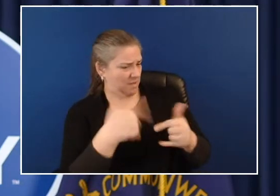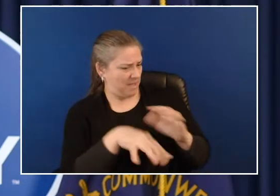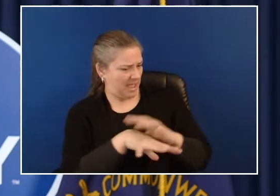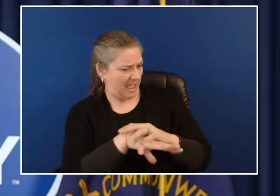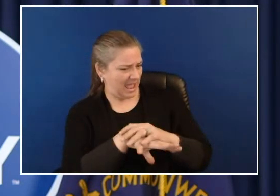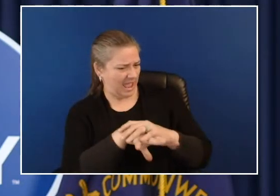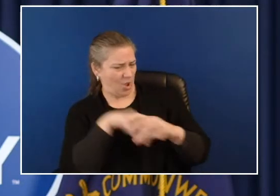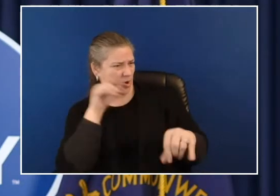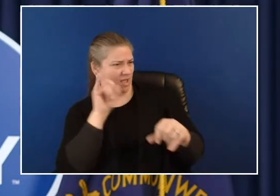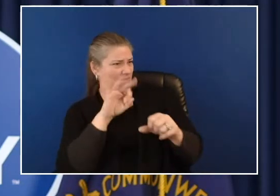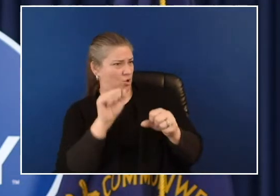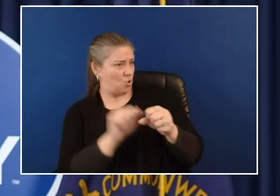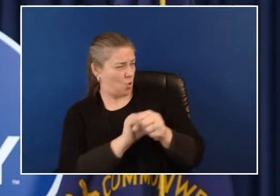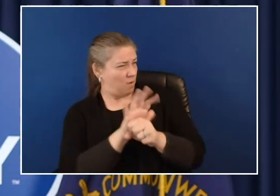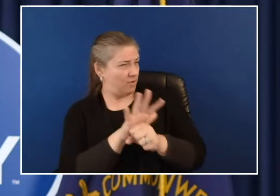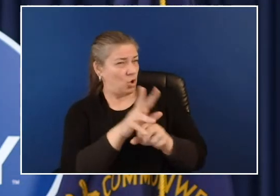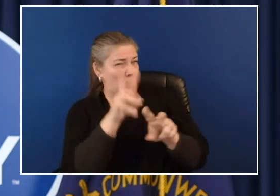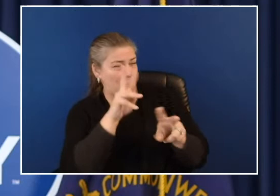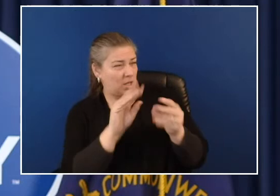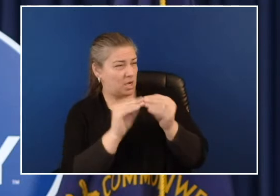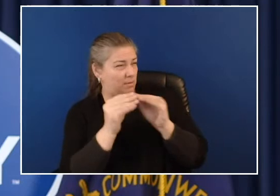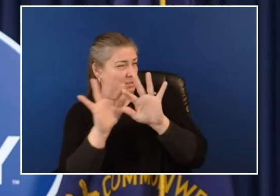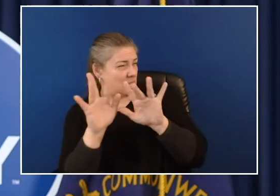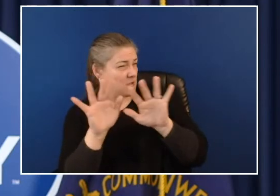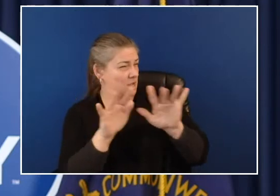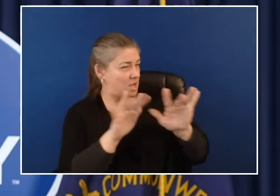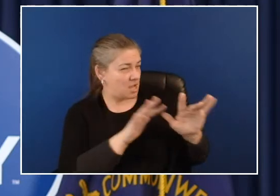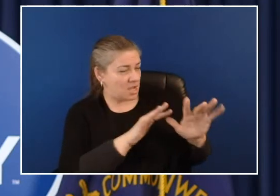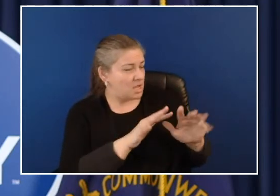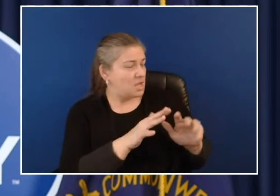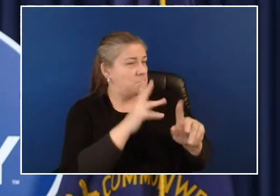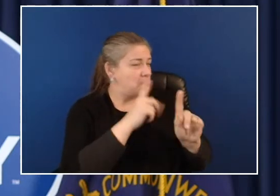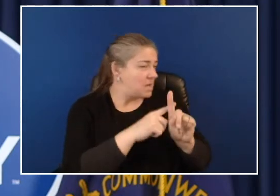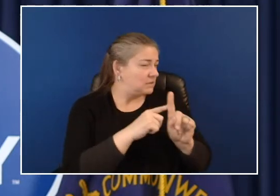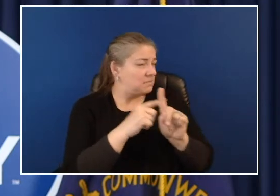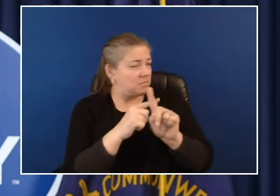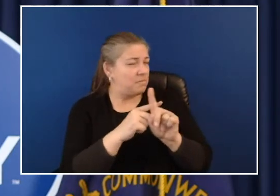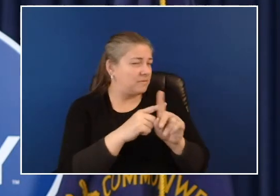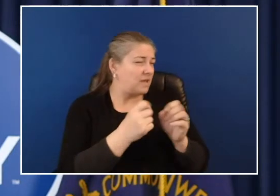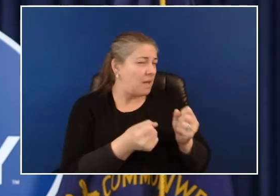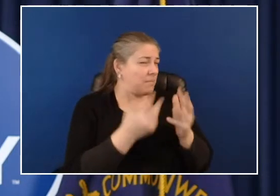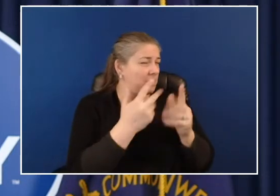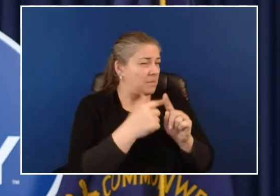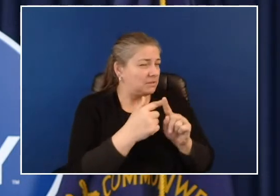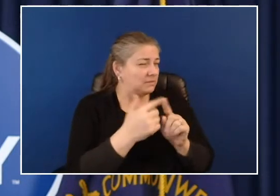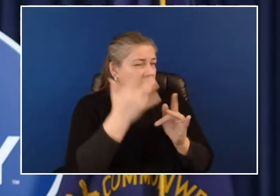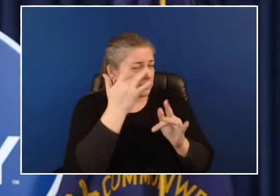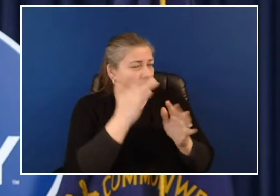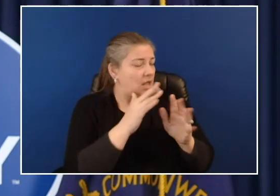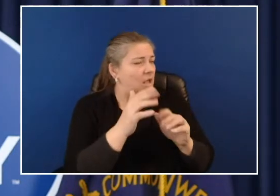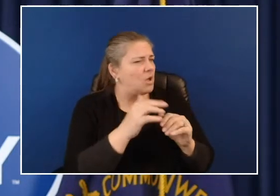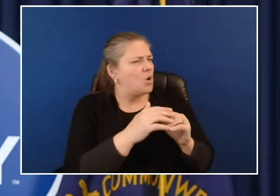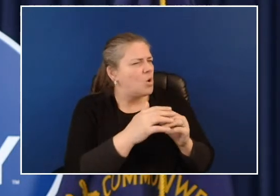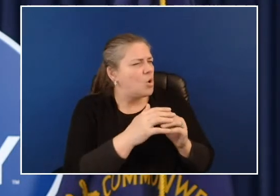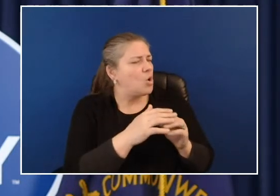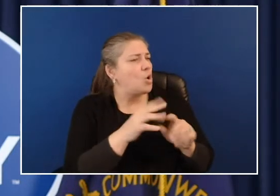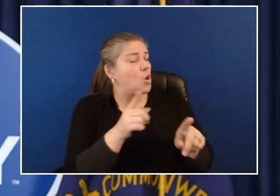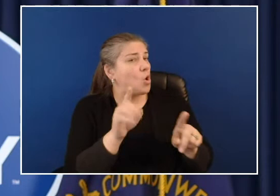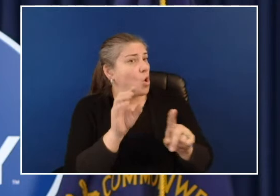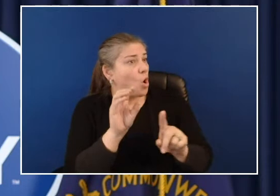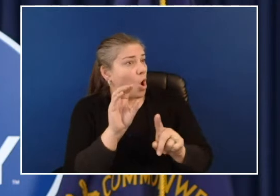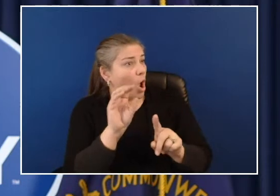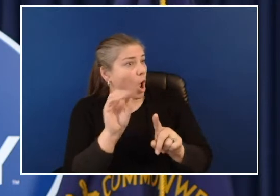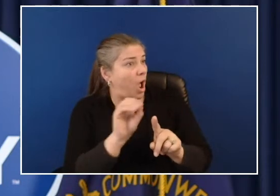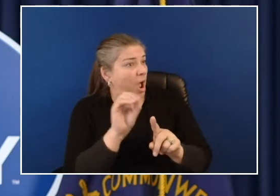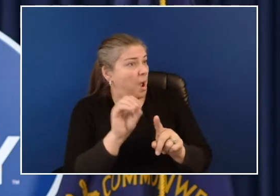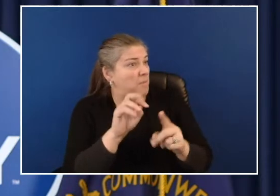leading metrics declining, especially cases of positivity rate, how much of that is a reflection of Omicron just running out of people to